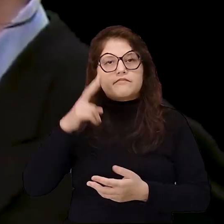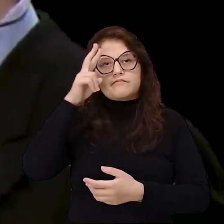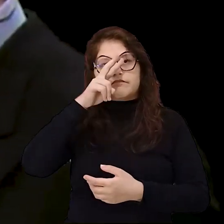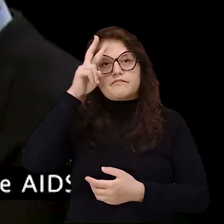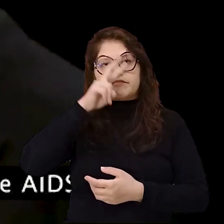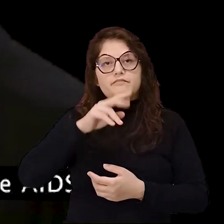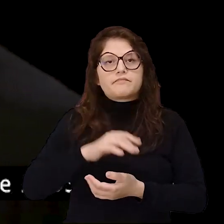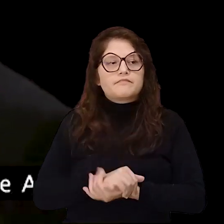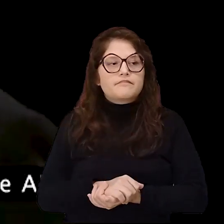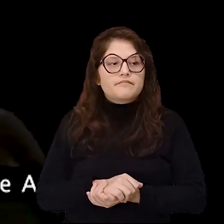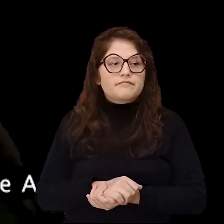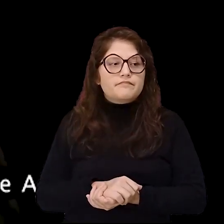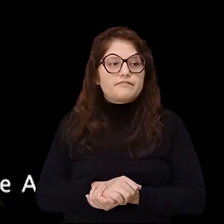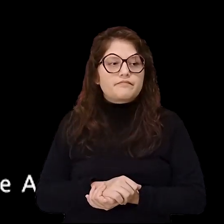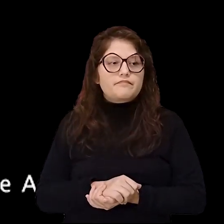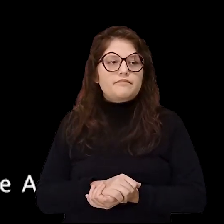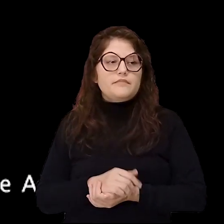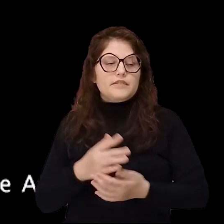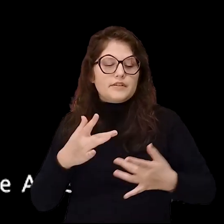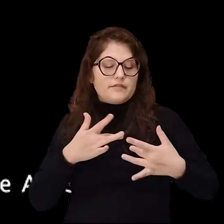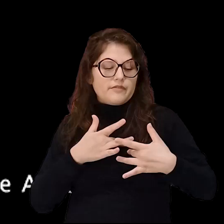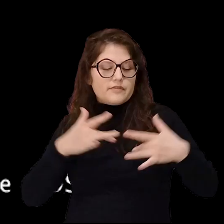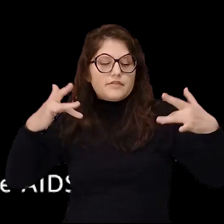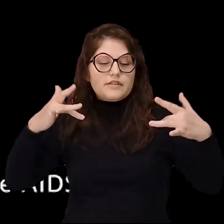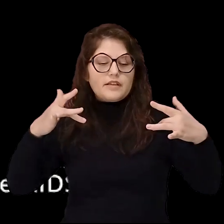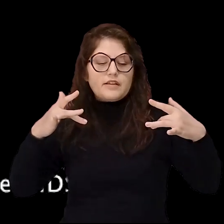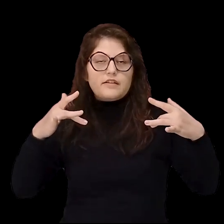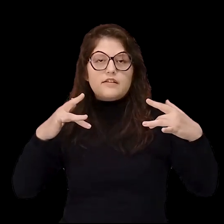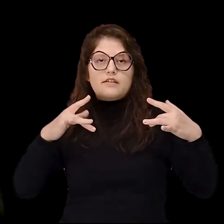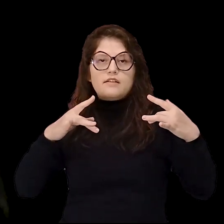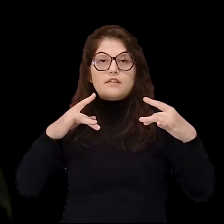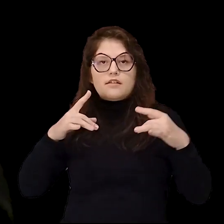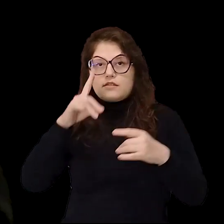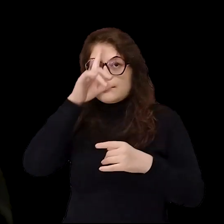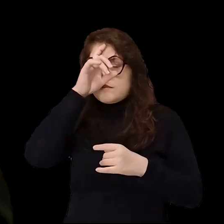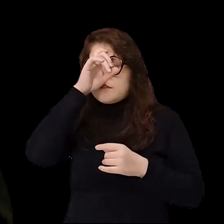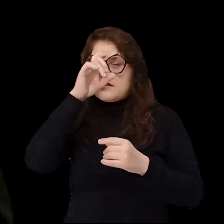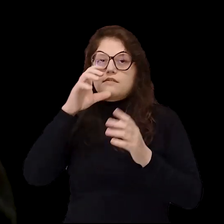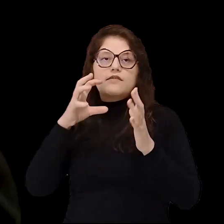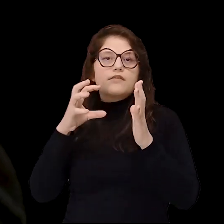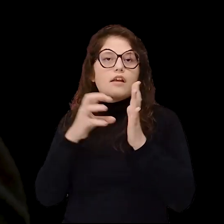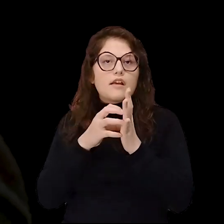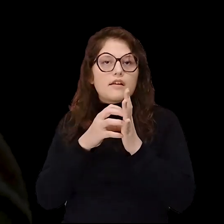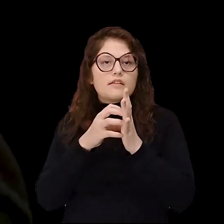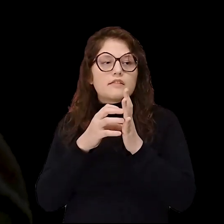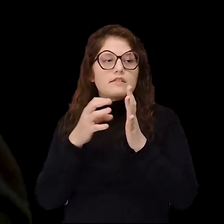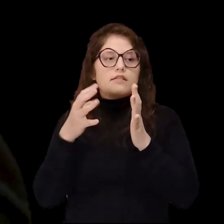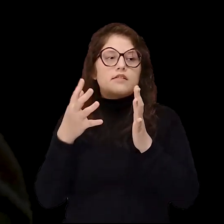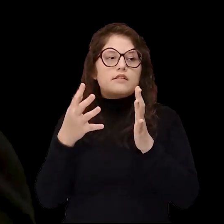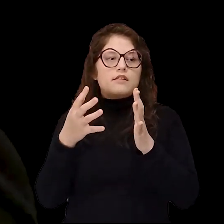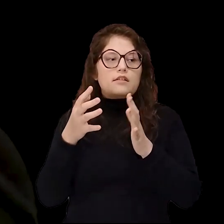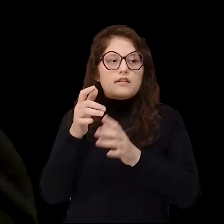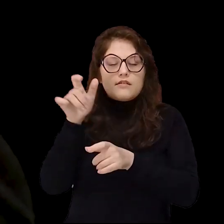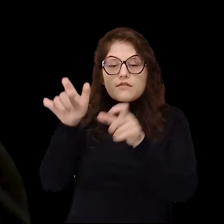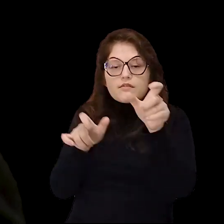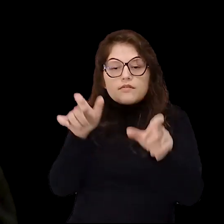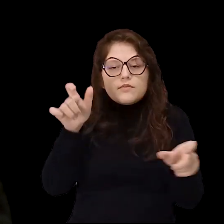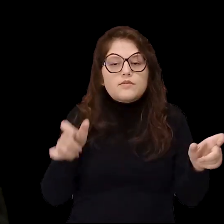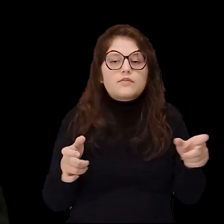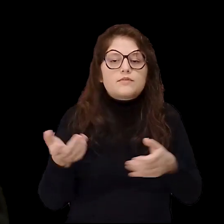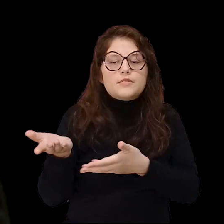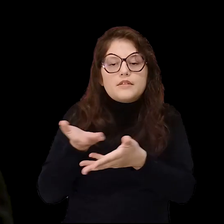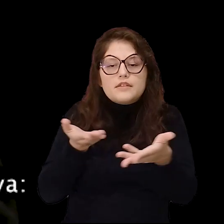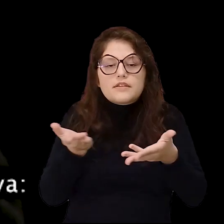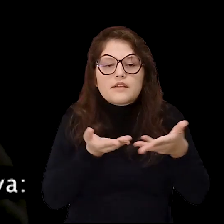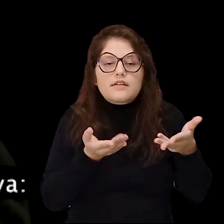said, I used to volunteer in an AIDS clinic, and I would just talk and talk and talk. And the people I